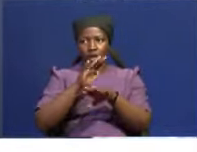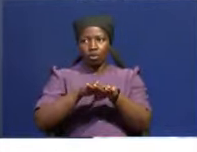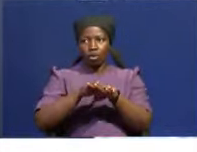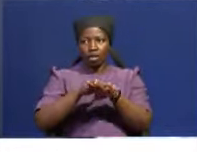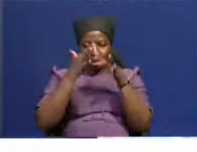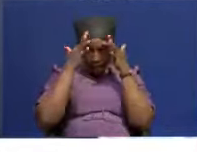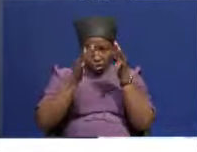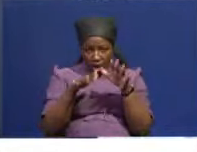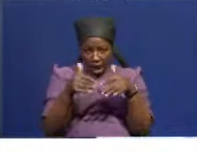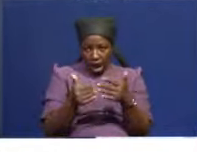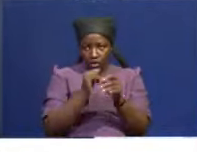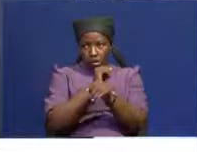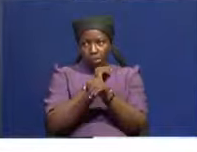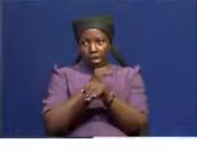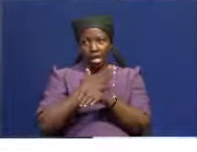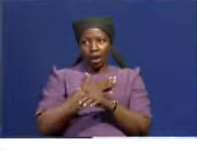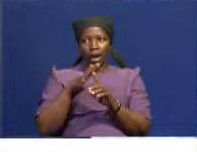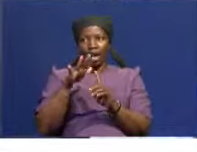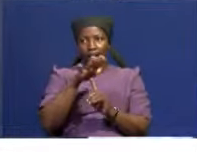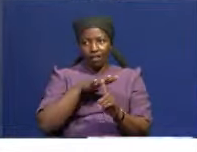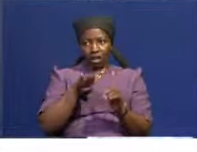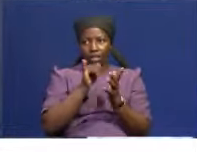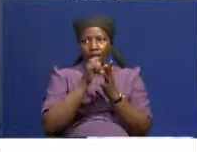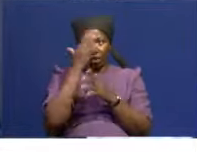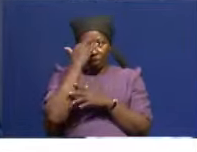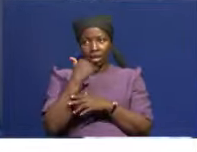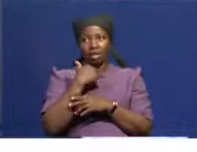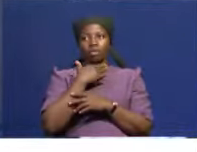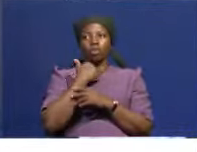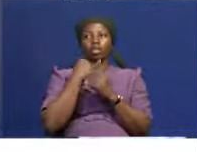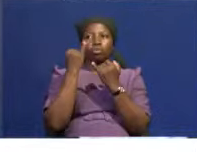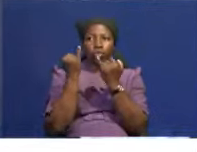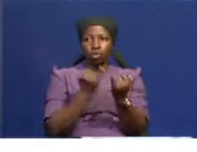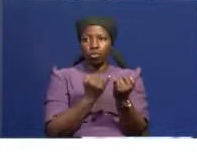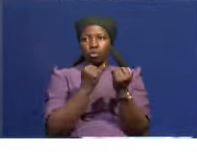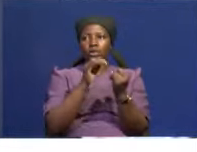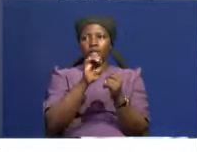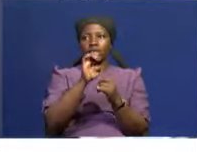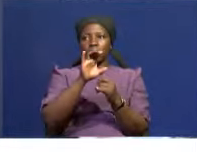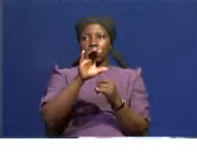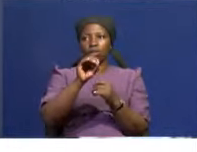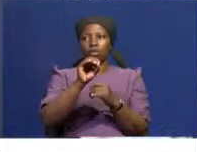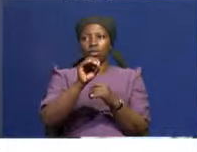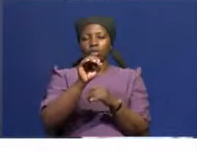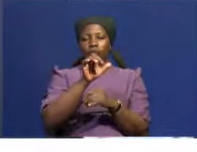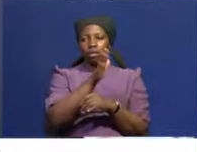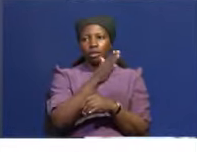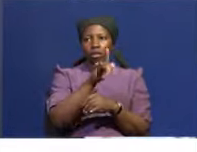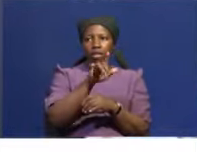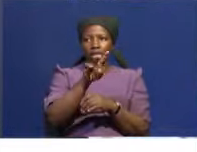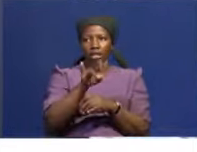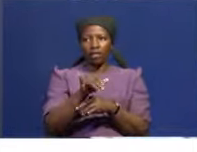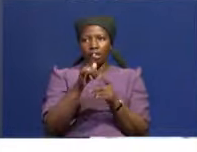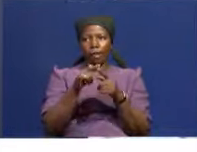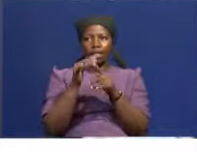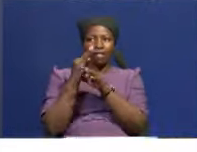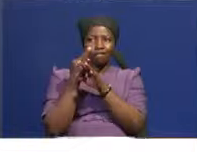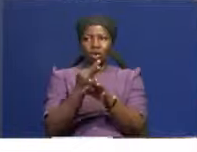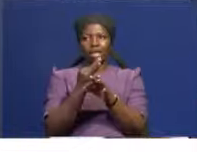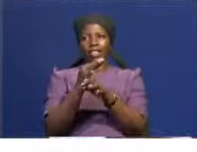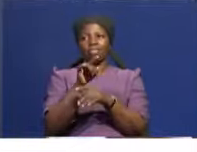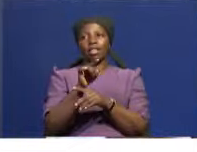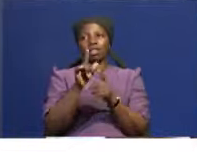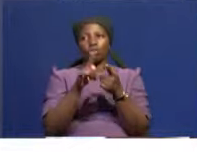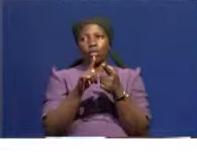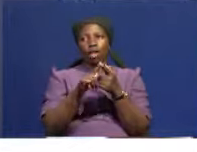environment. And that is what the wisdom on the introduction of Eco Levy. However, imposing this on locally